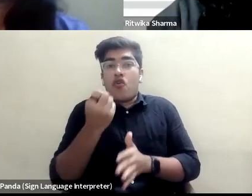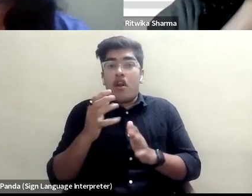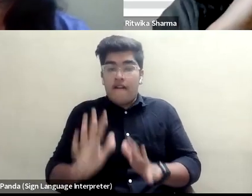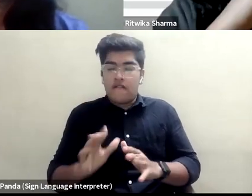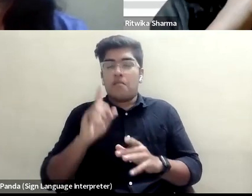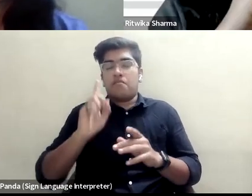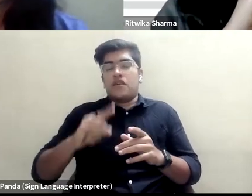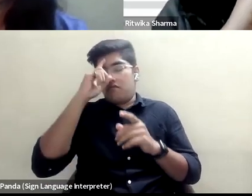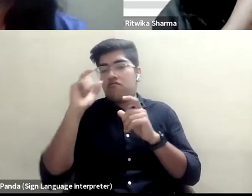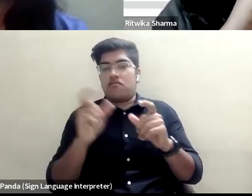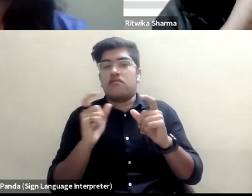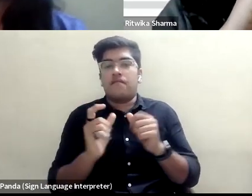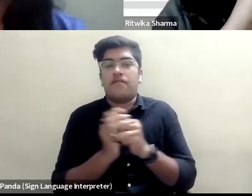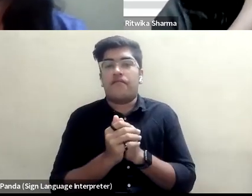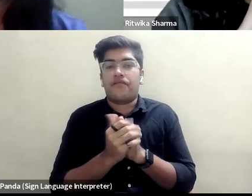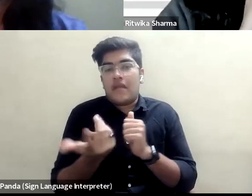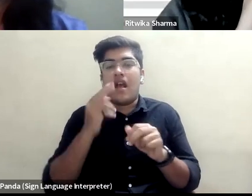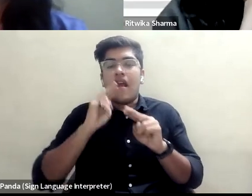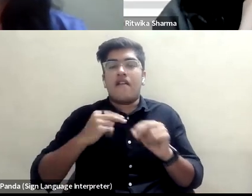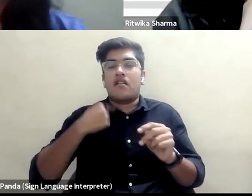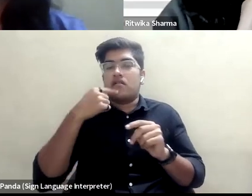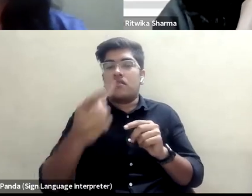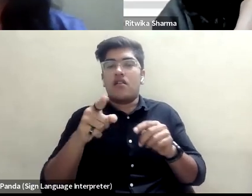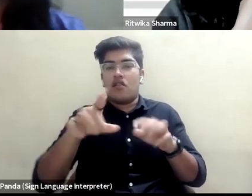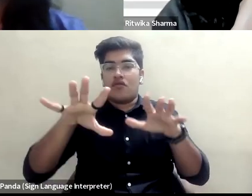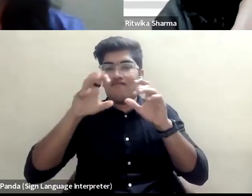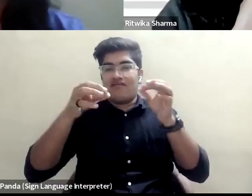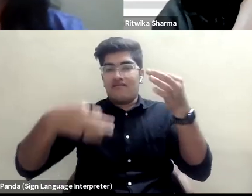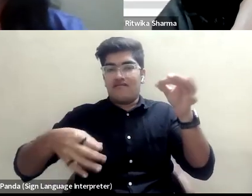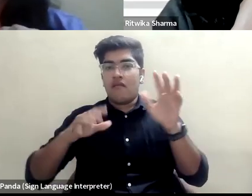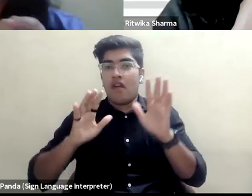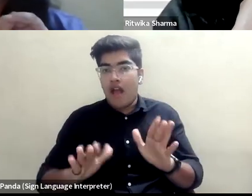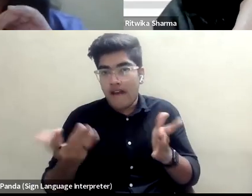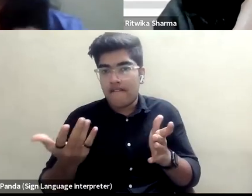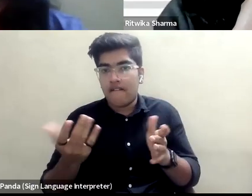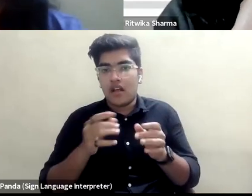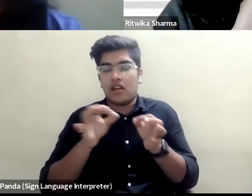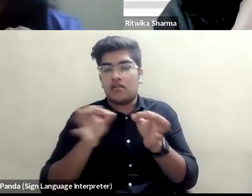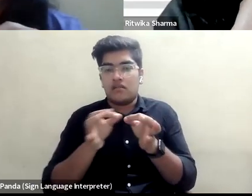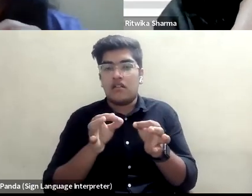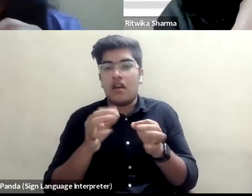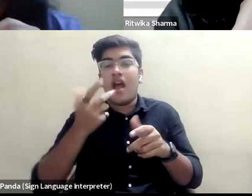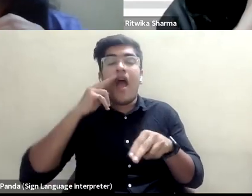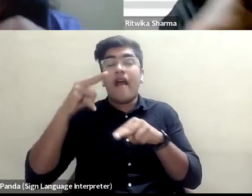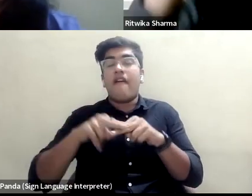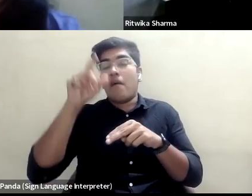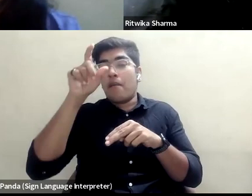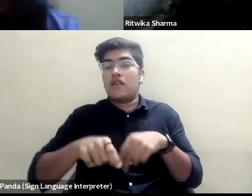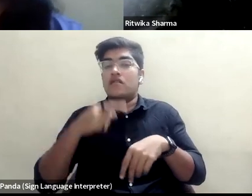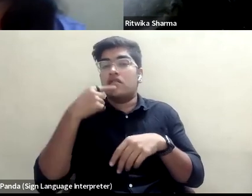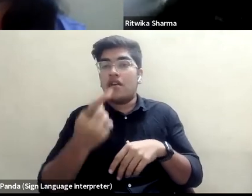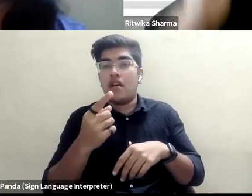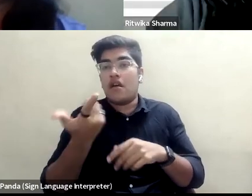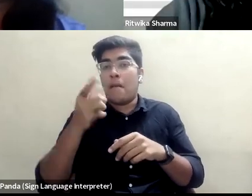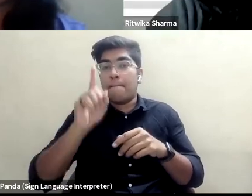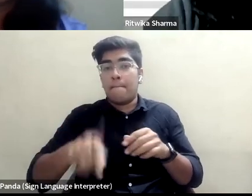mentioned about the documents, for example, if something becomes as specific as a document in